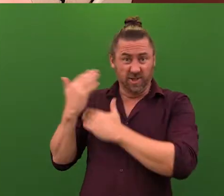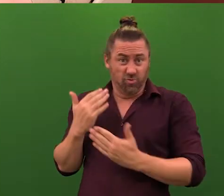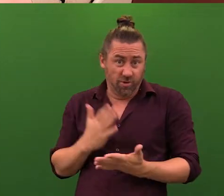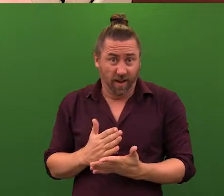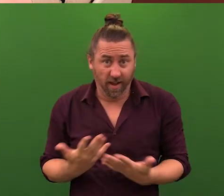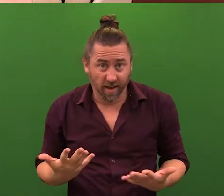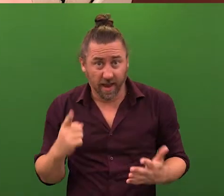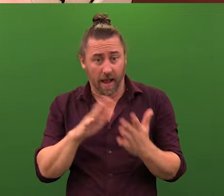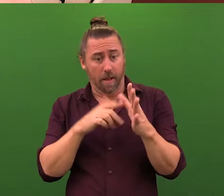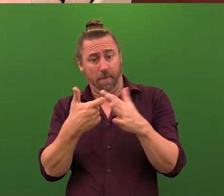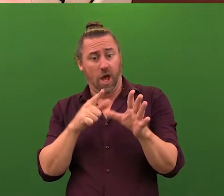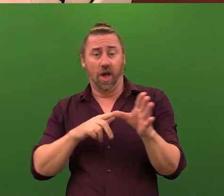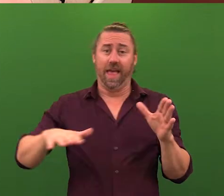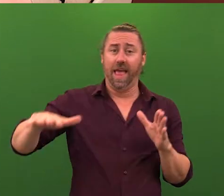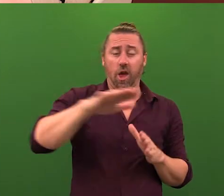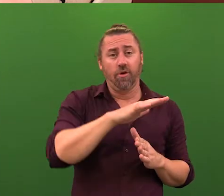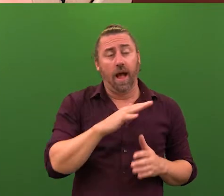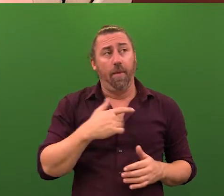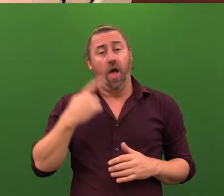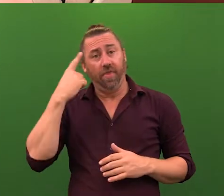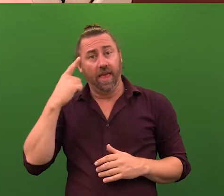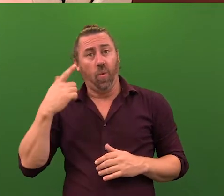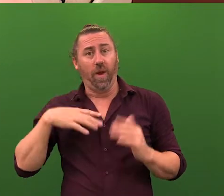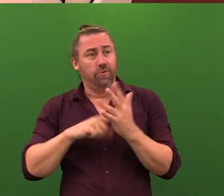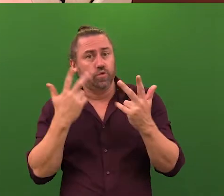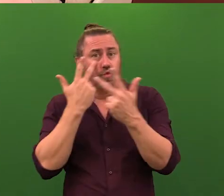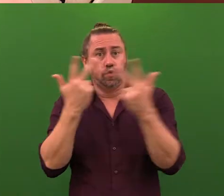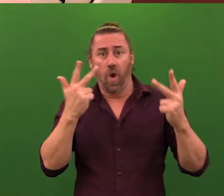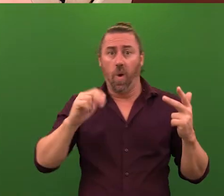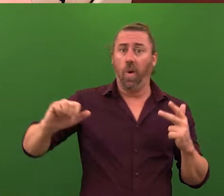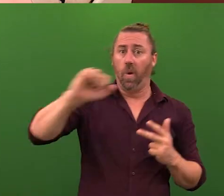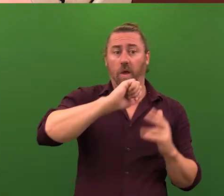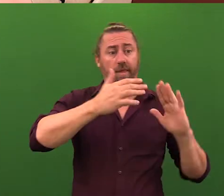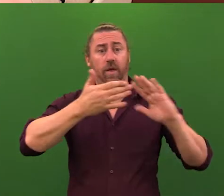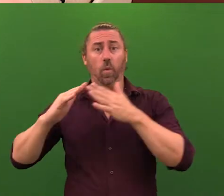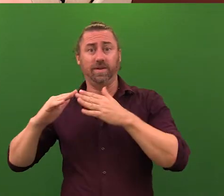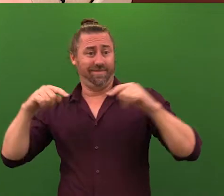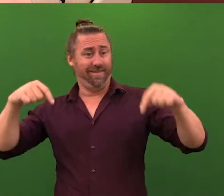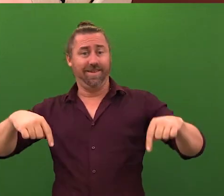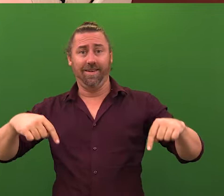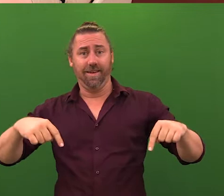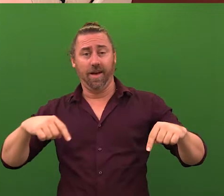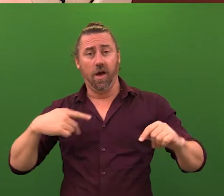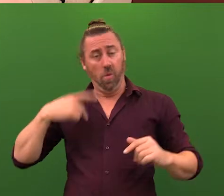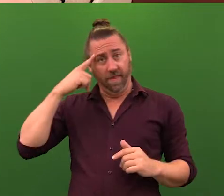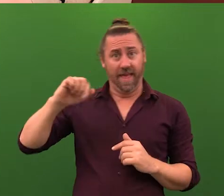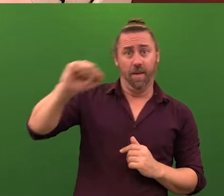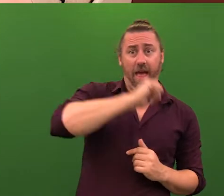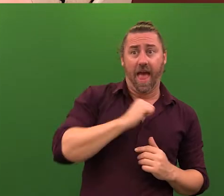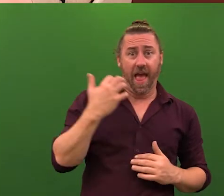I think, I'm trying to start a conversation with our community. When we look to the